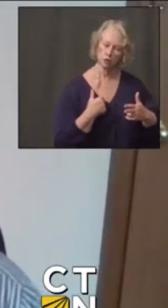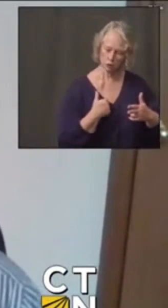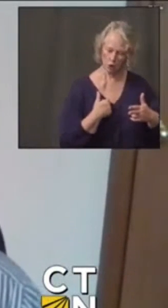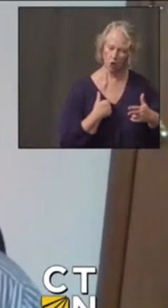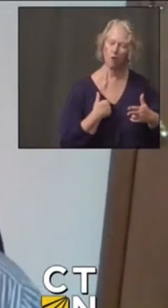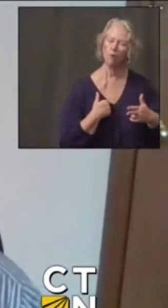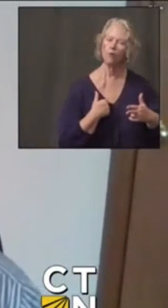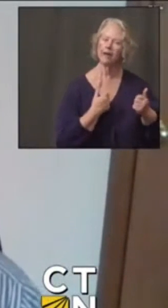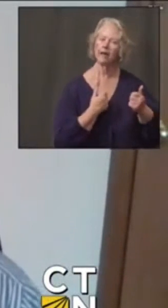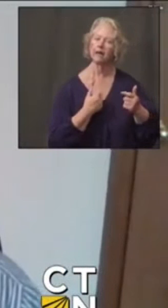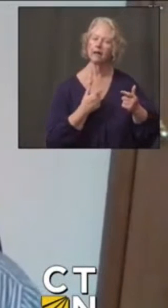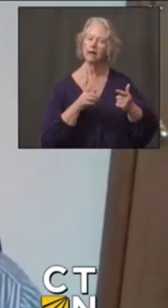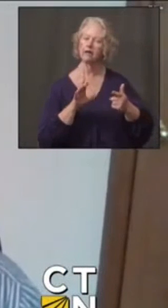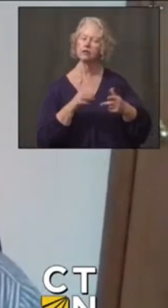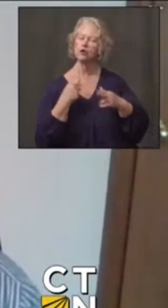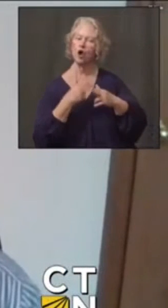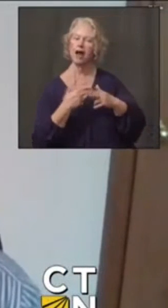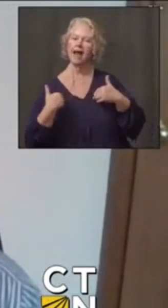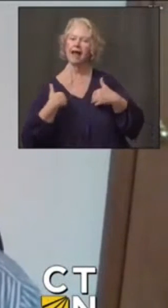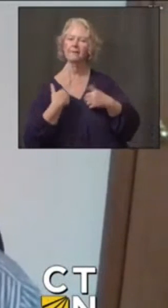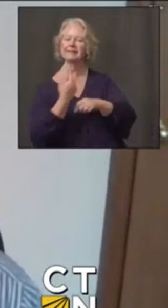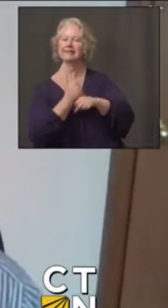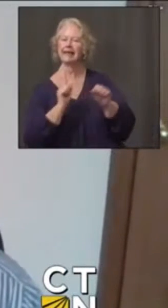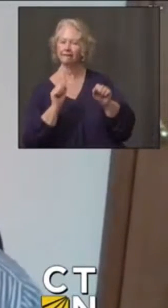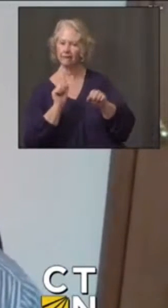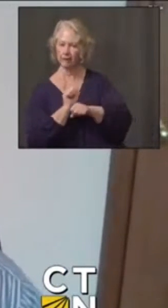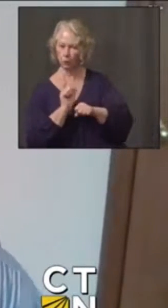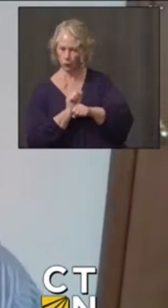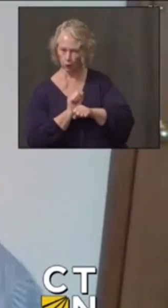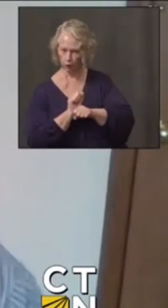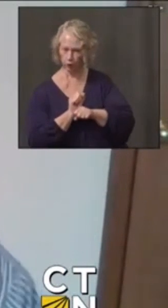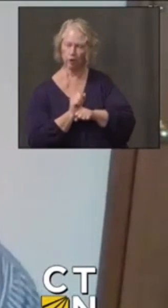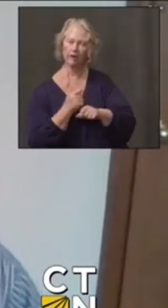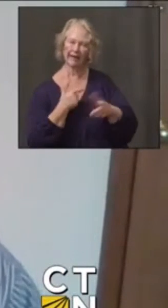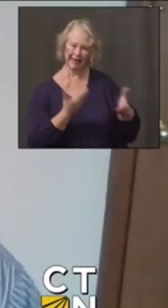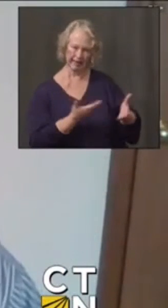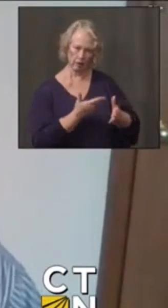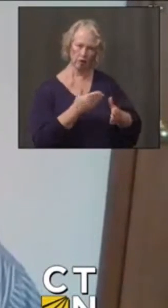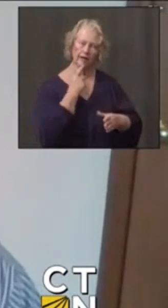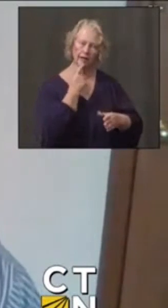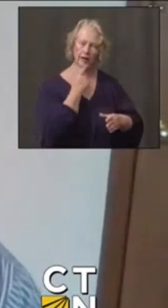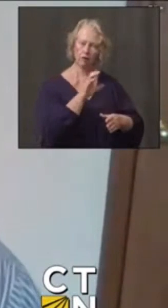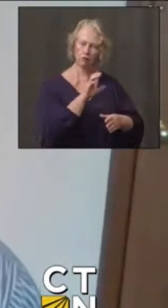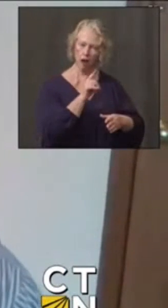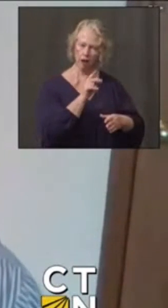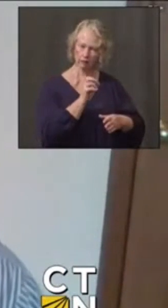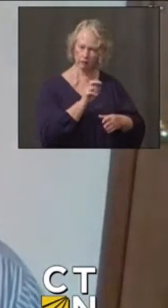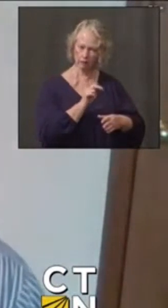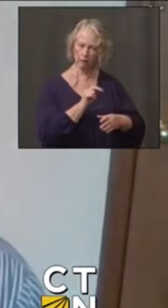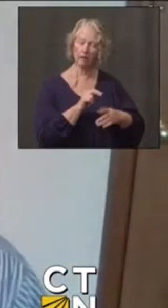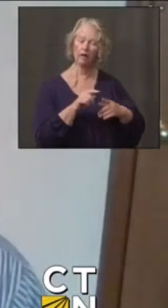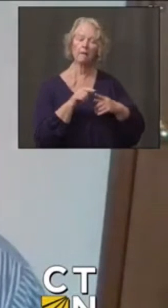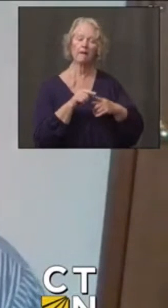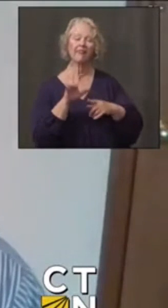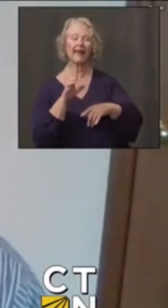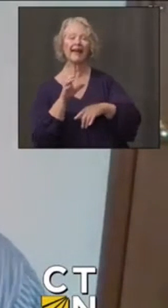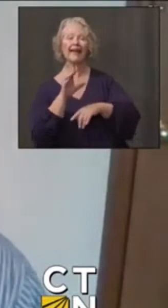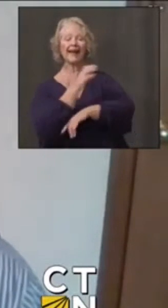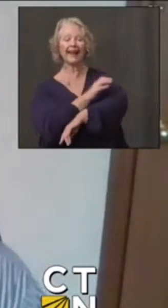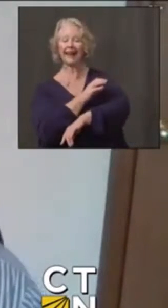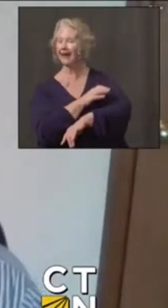work in Groton, and then the clinical studies, of course, are not conducted on our premises.